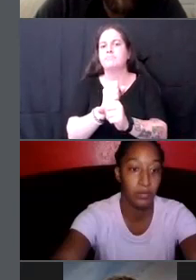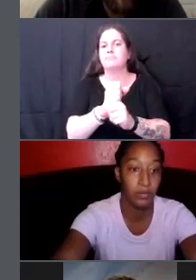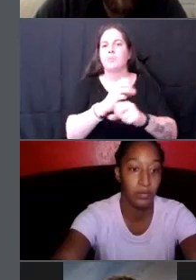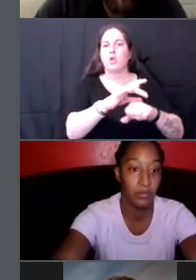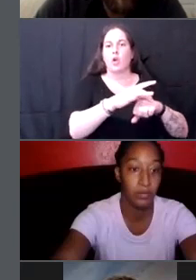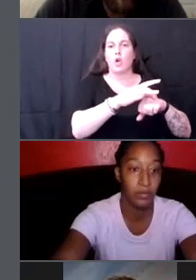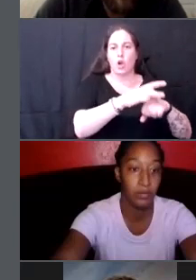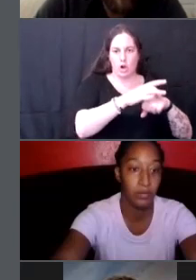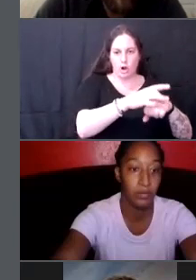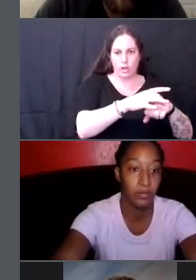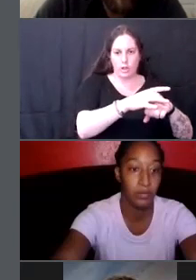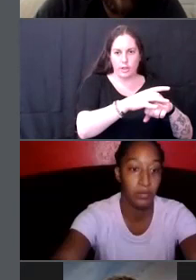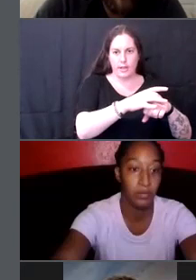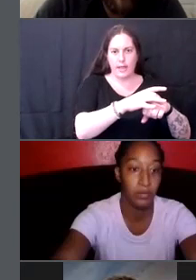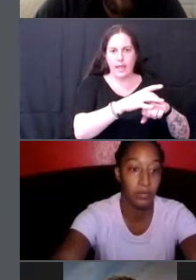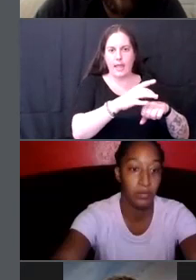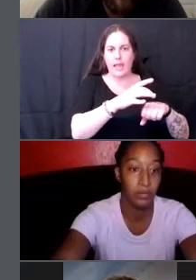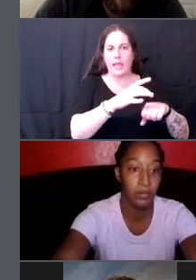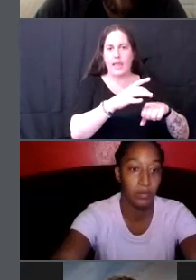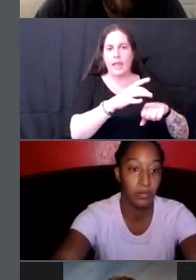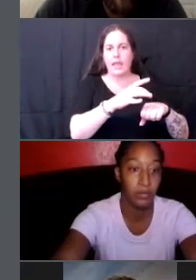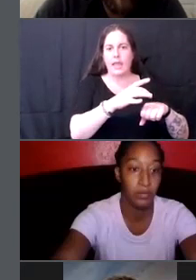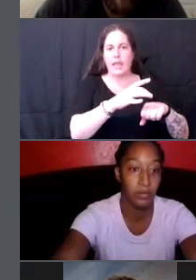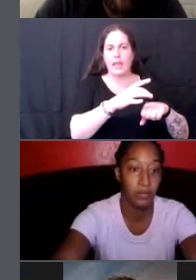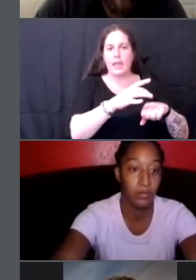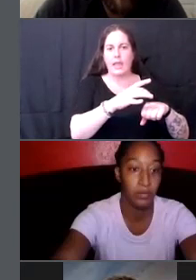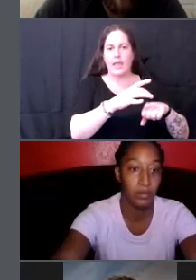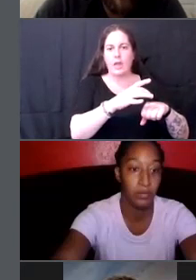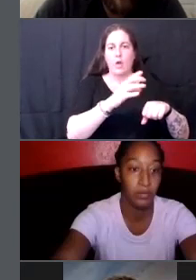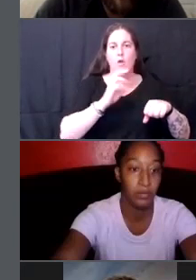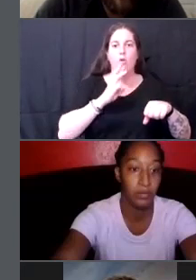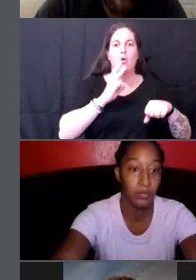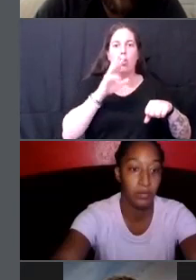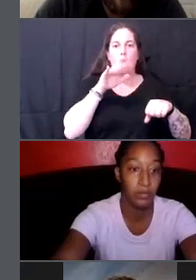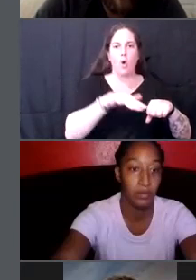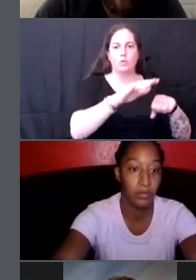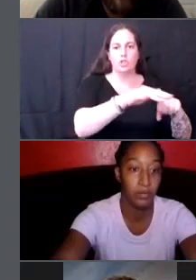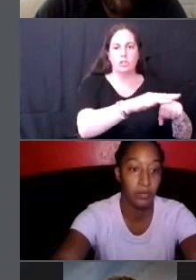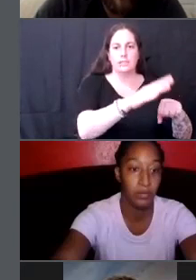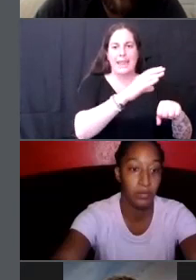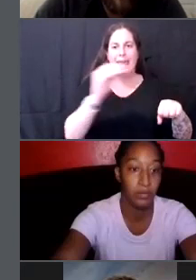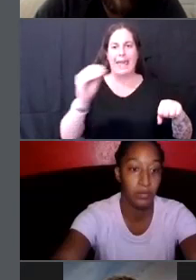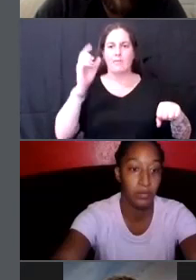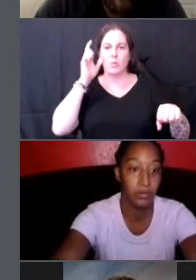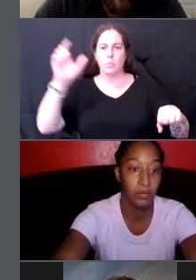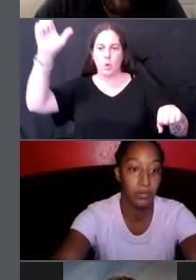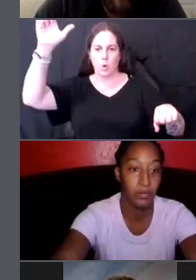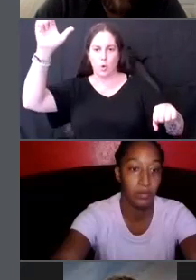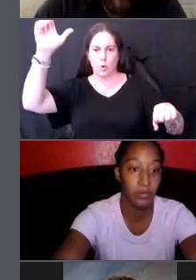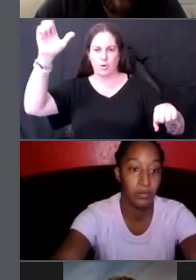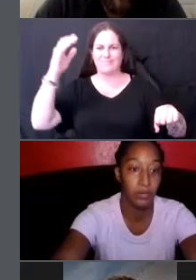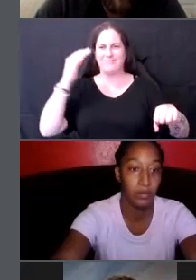moon and the oceans on the earth. And that's the tides. We know, we hear